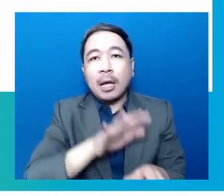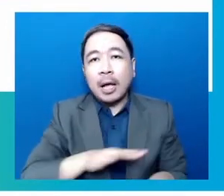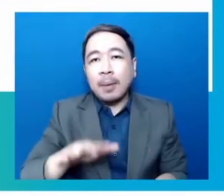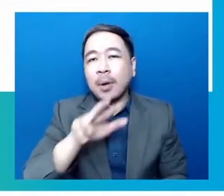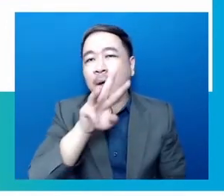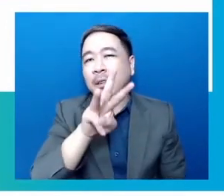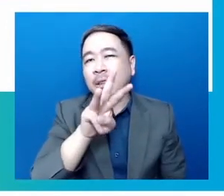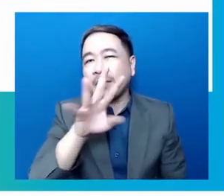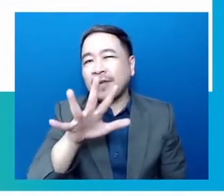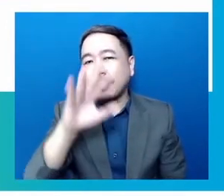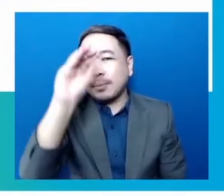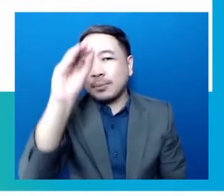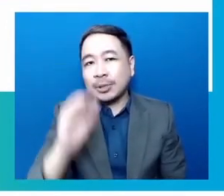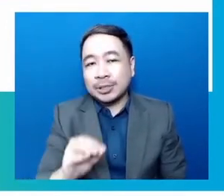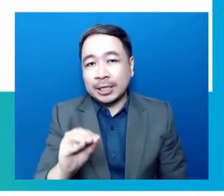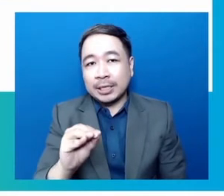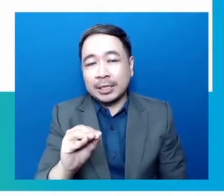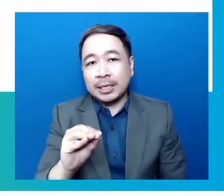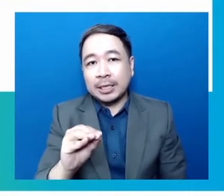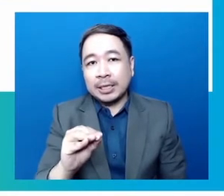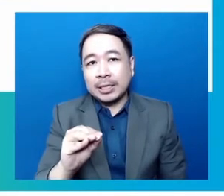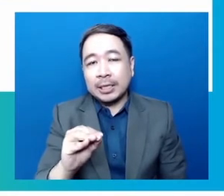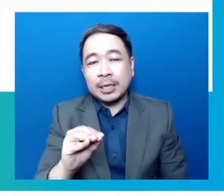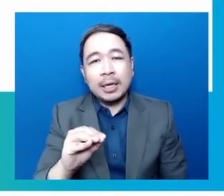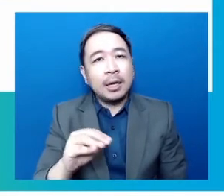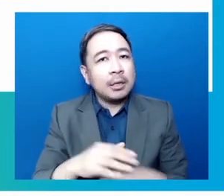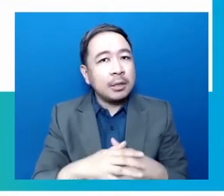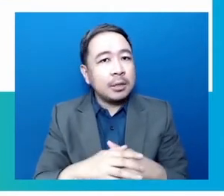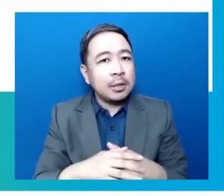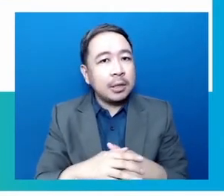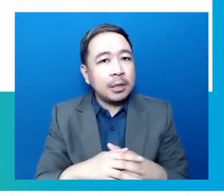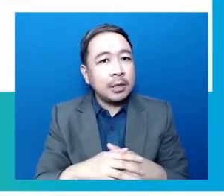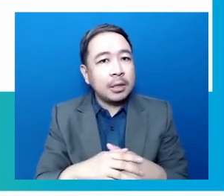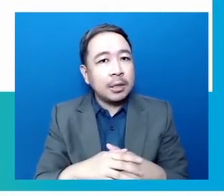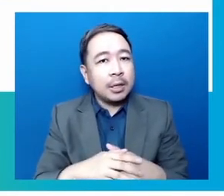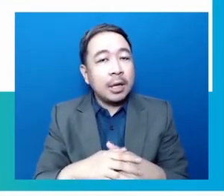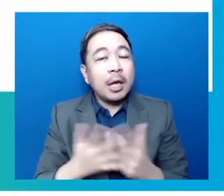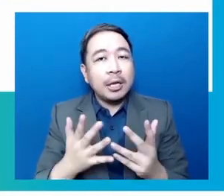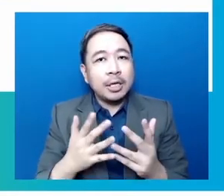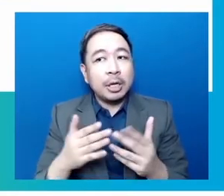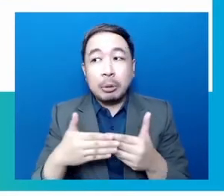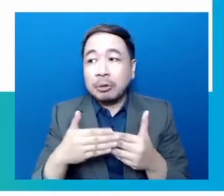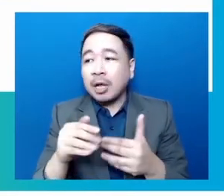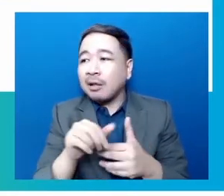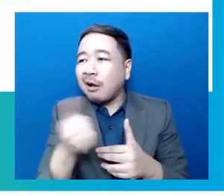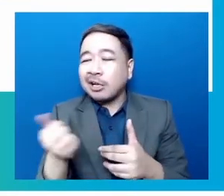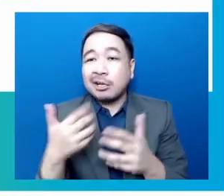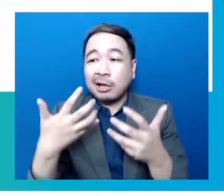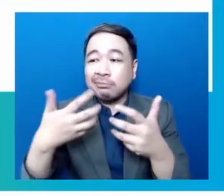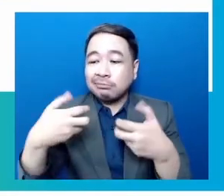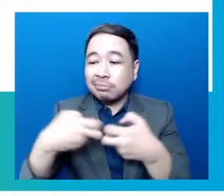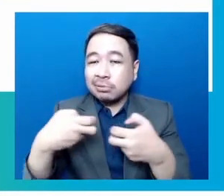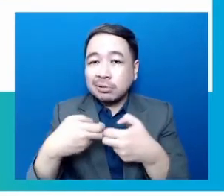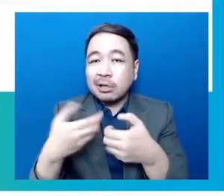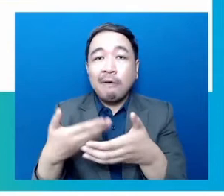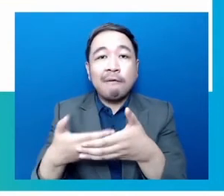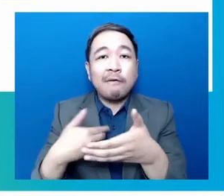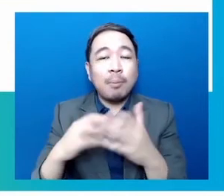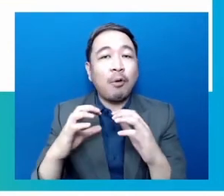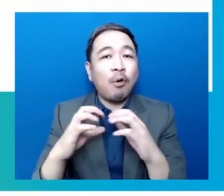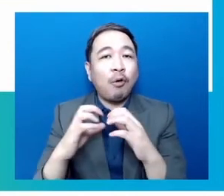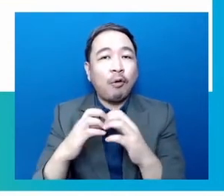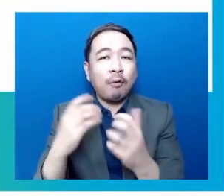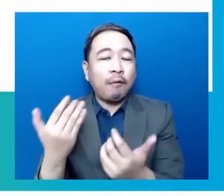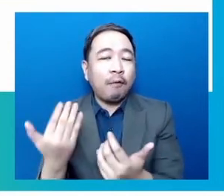the HFO and HSD, and rest of them are coal and renewables. So renewables provides